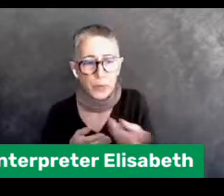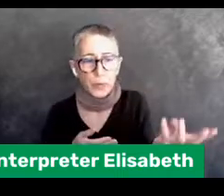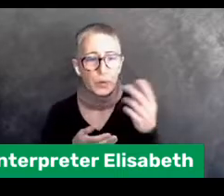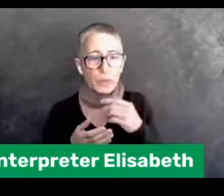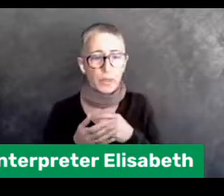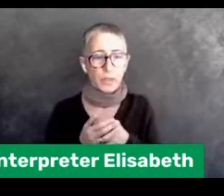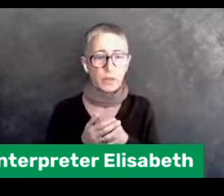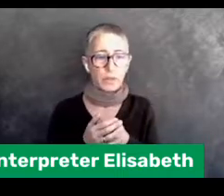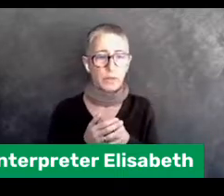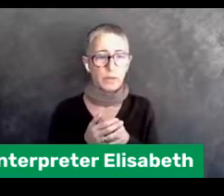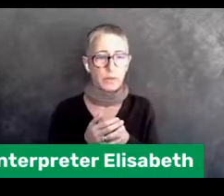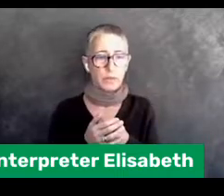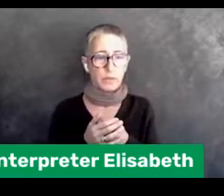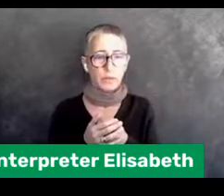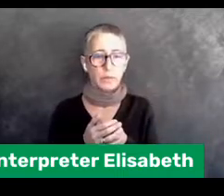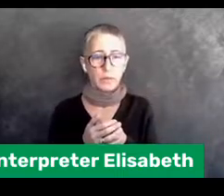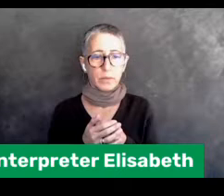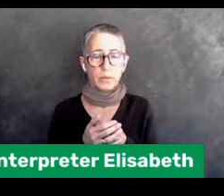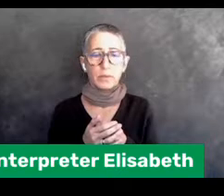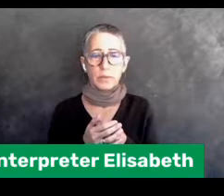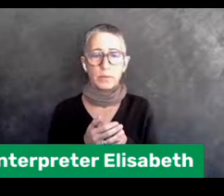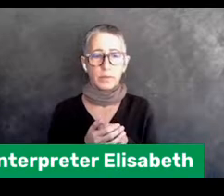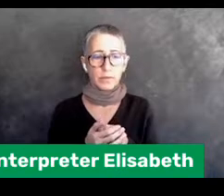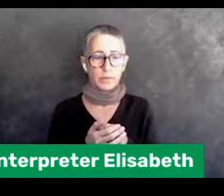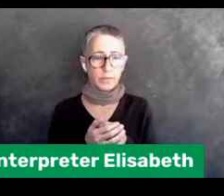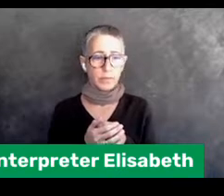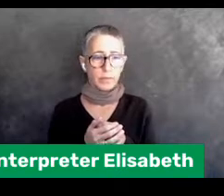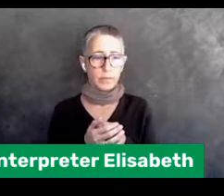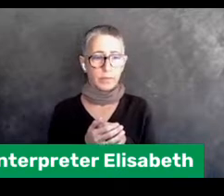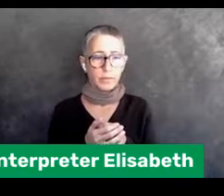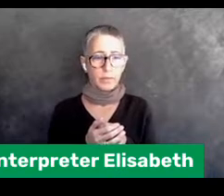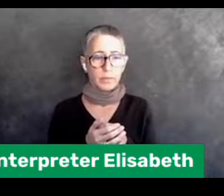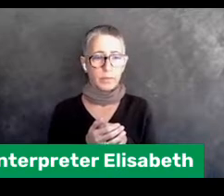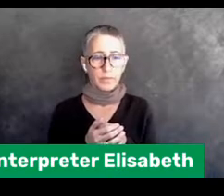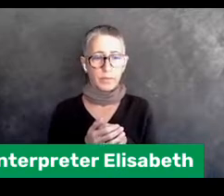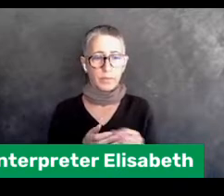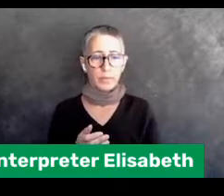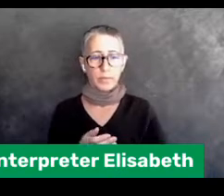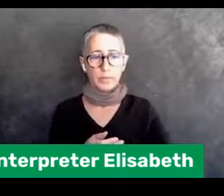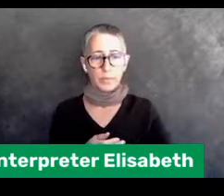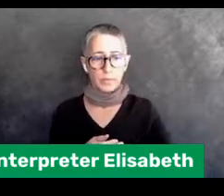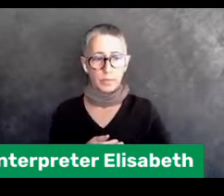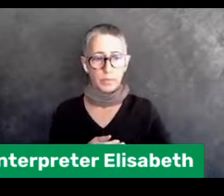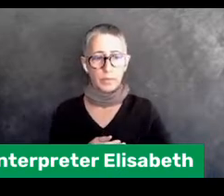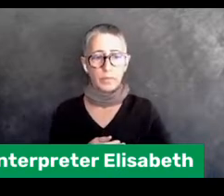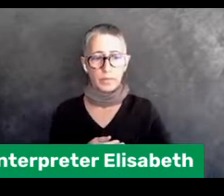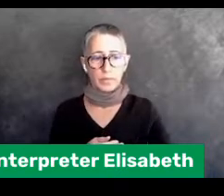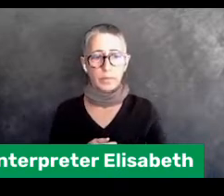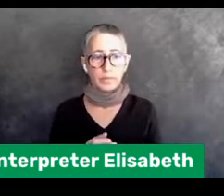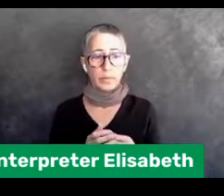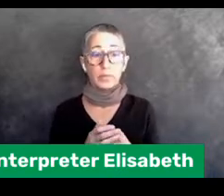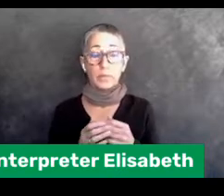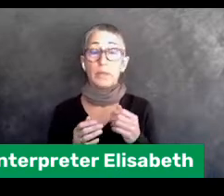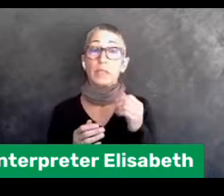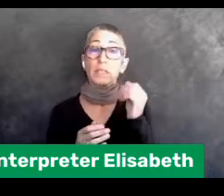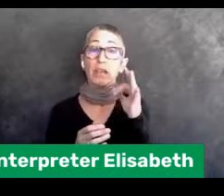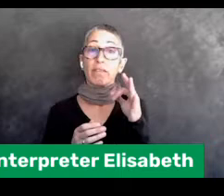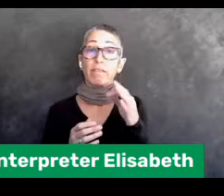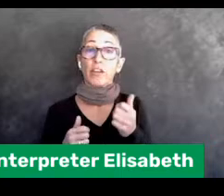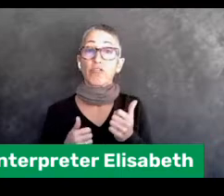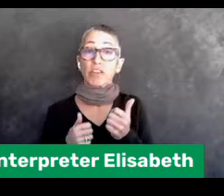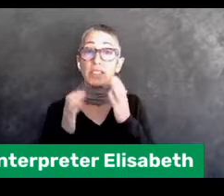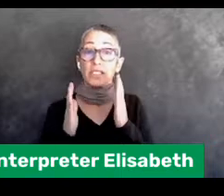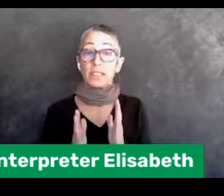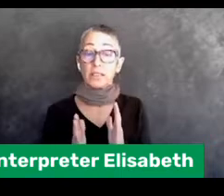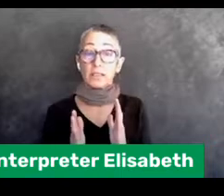affordable food by public transportation. And like I said, even if the residents that have working